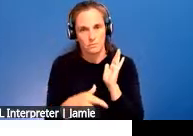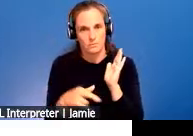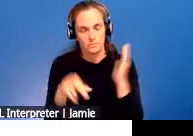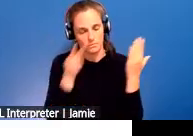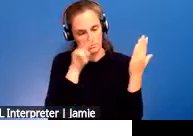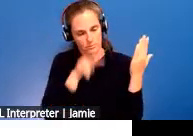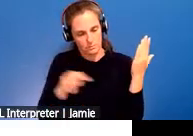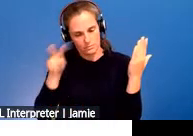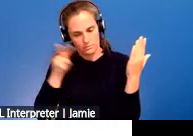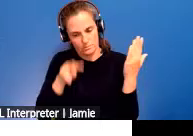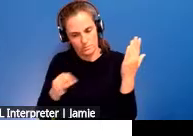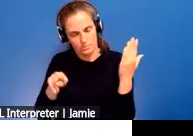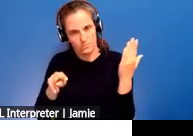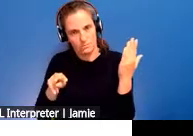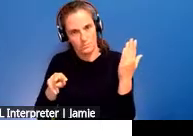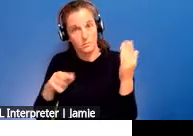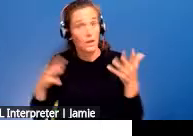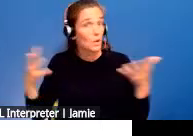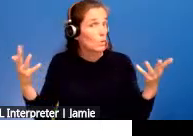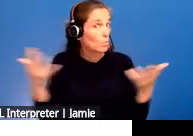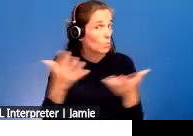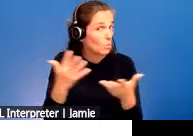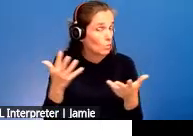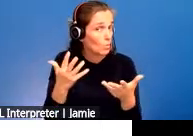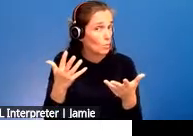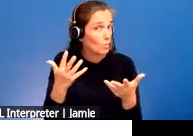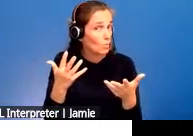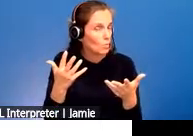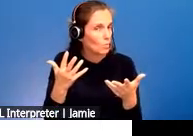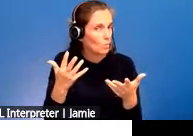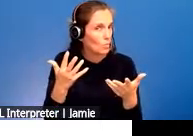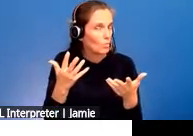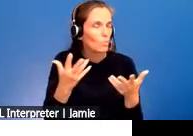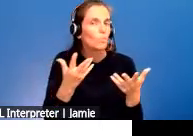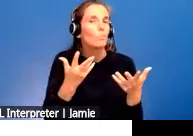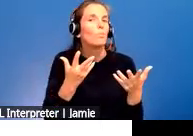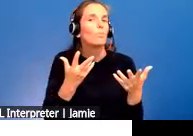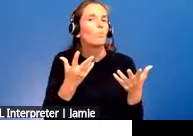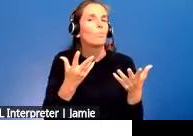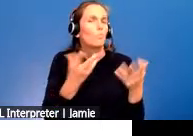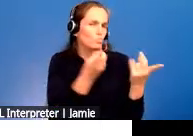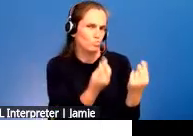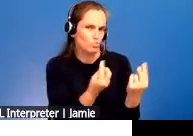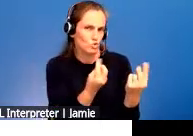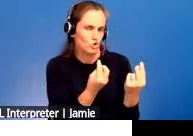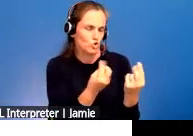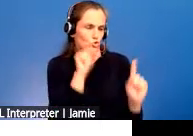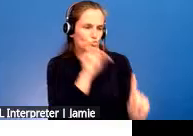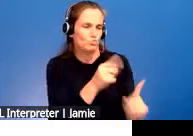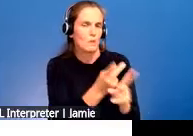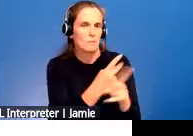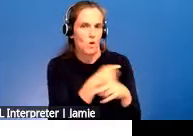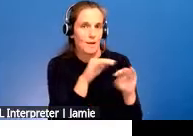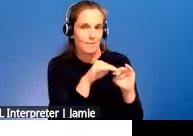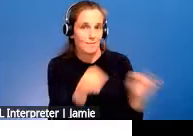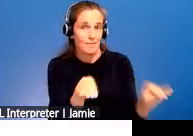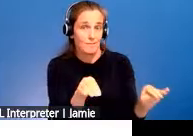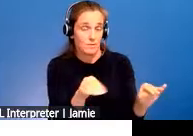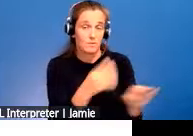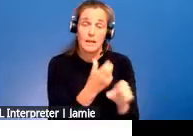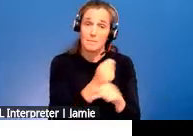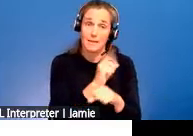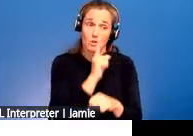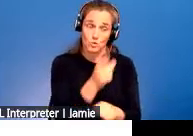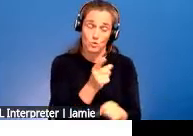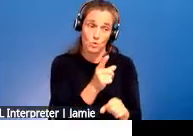know, what can be done, what can be done at the product level to make sure that we're making a difference, not just for one child